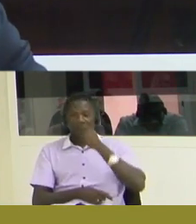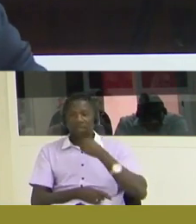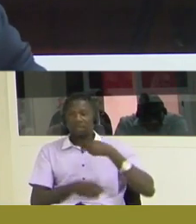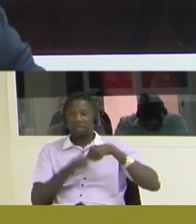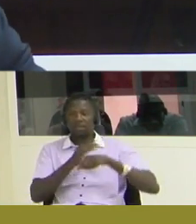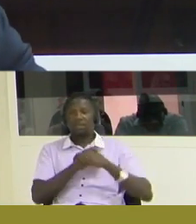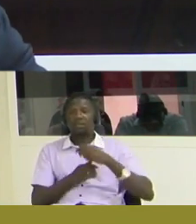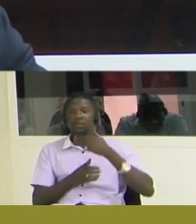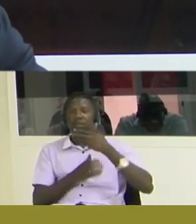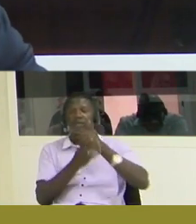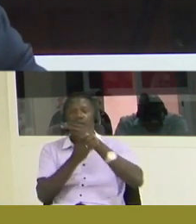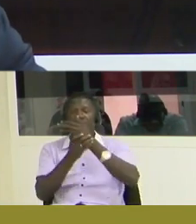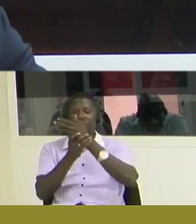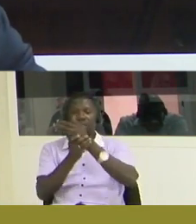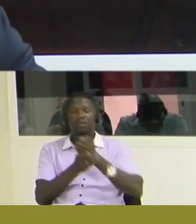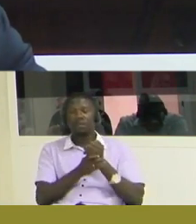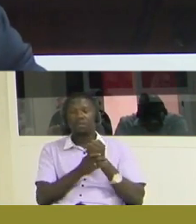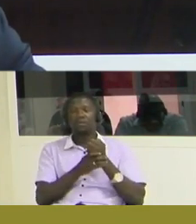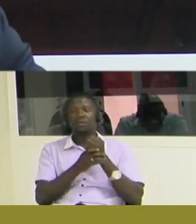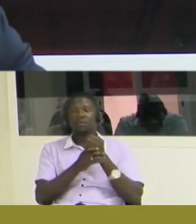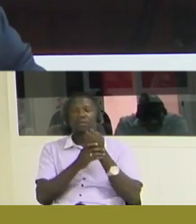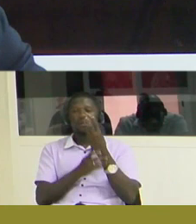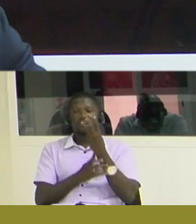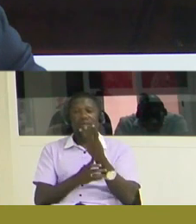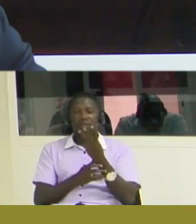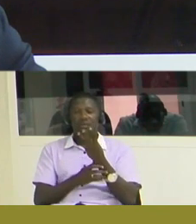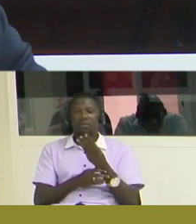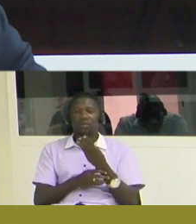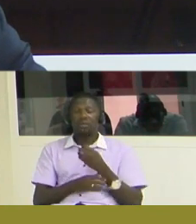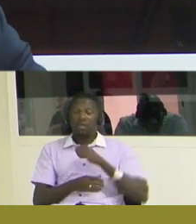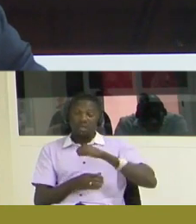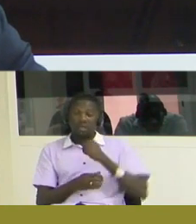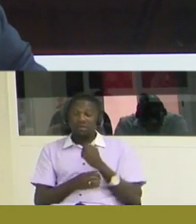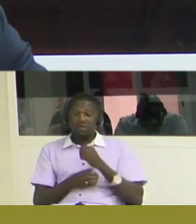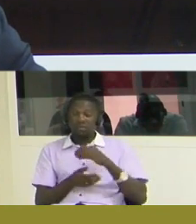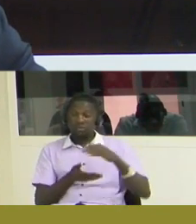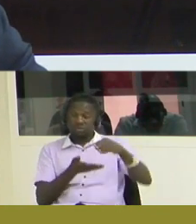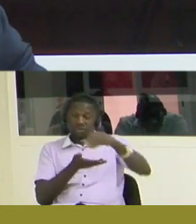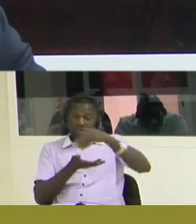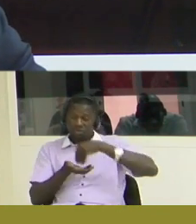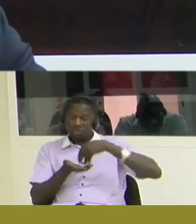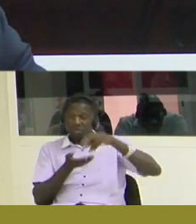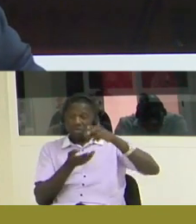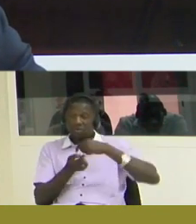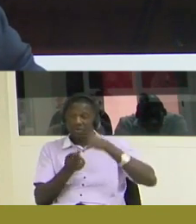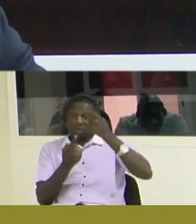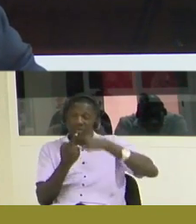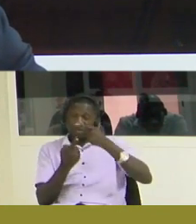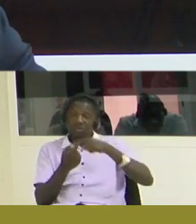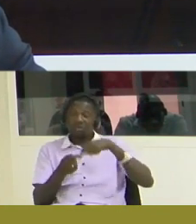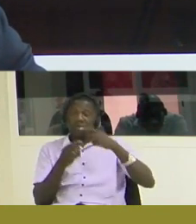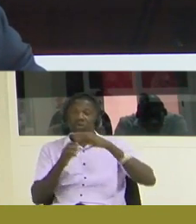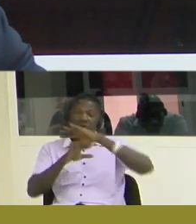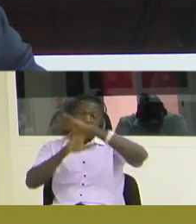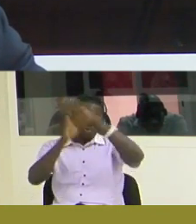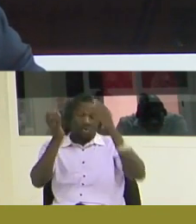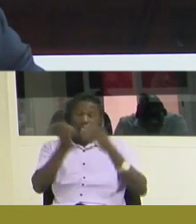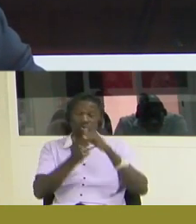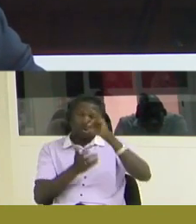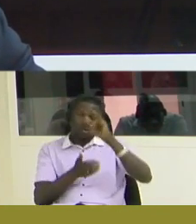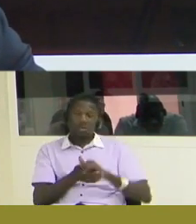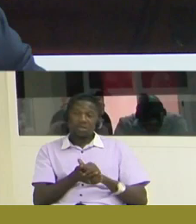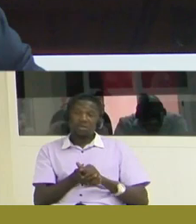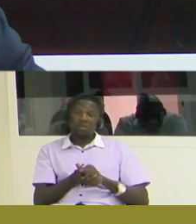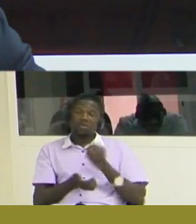refused to collect rent from us for a whole year - of the close relationship between our families